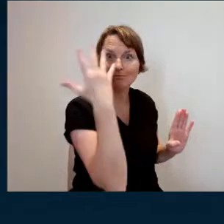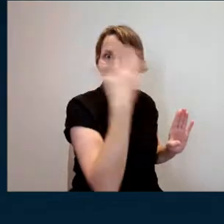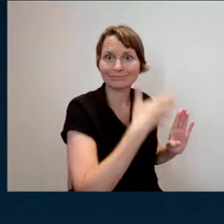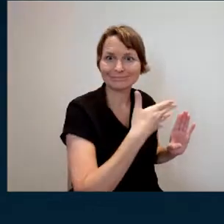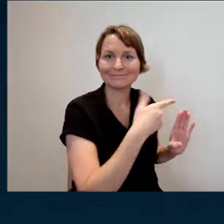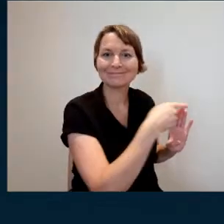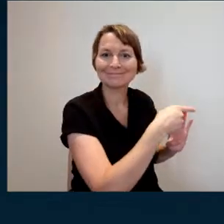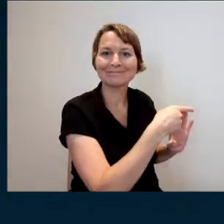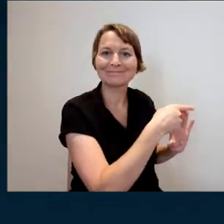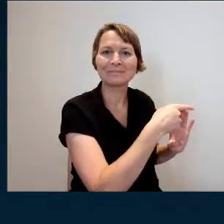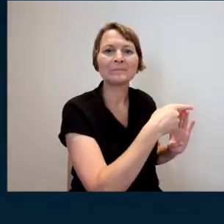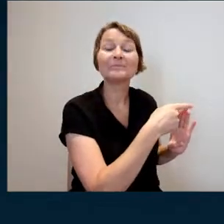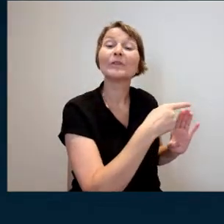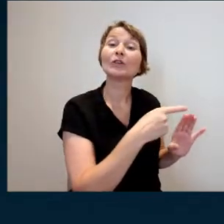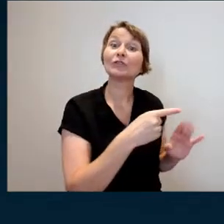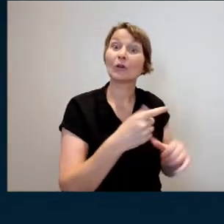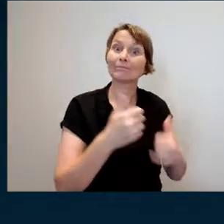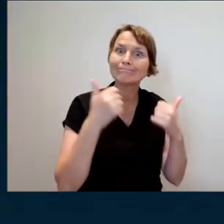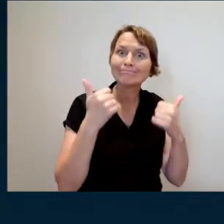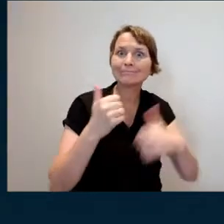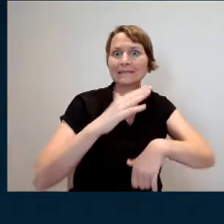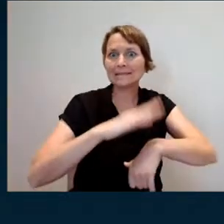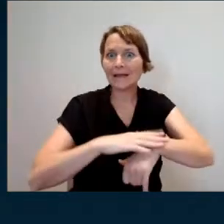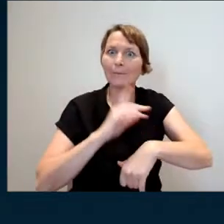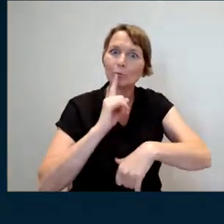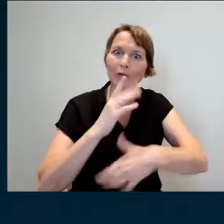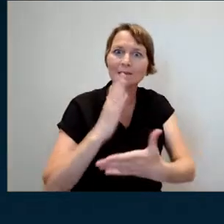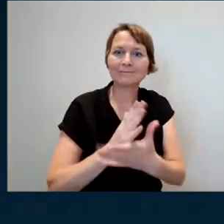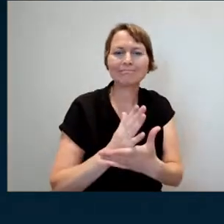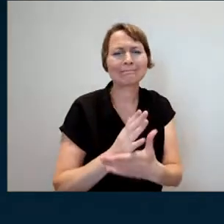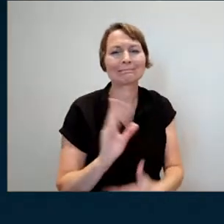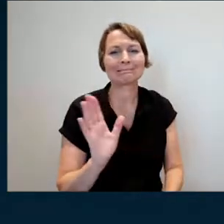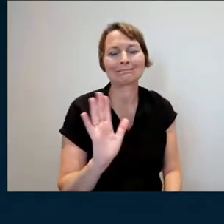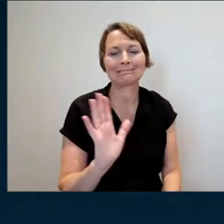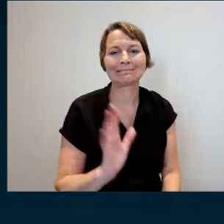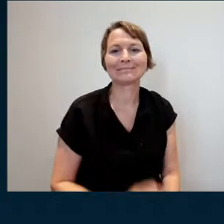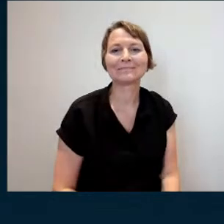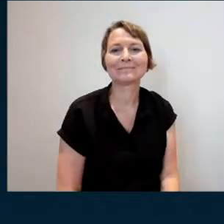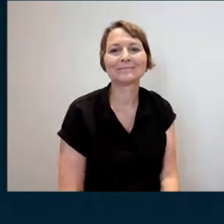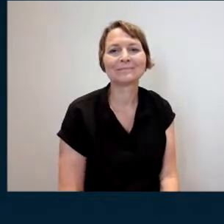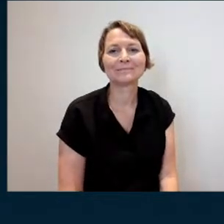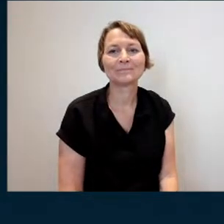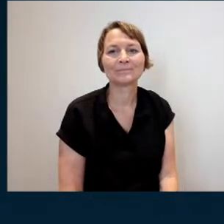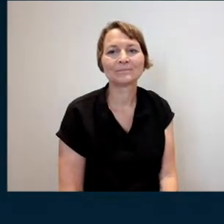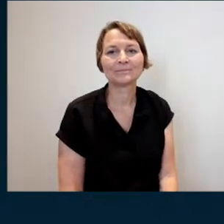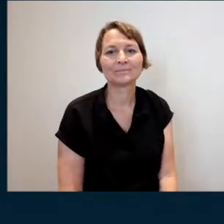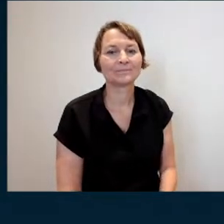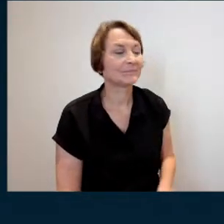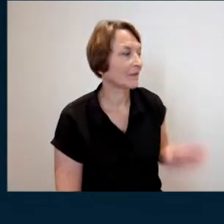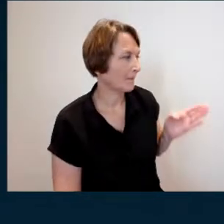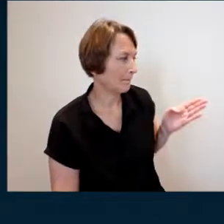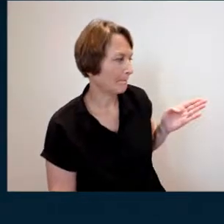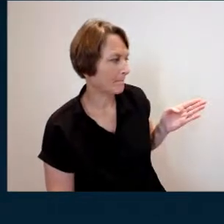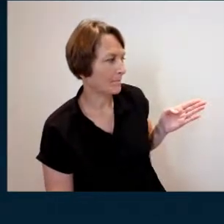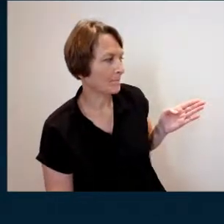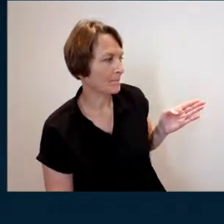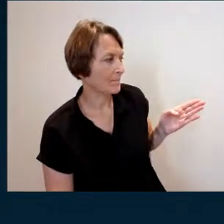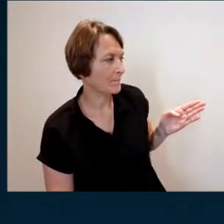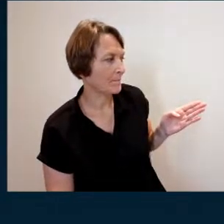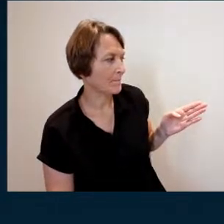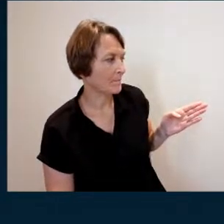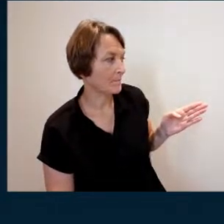always completely real time. But here it found the name of the resource was delete this